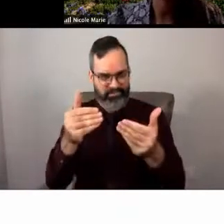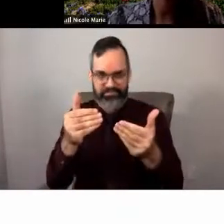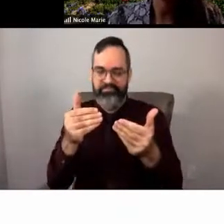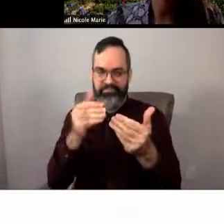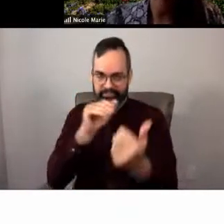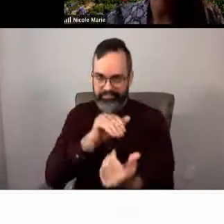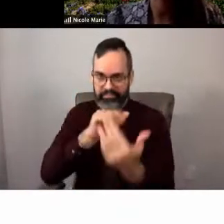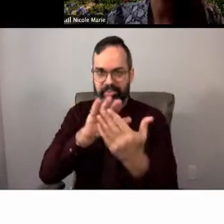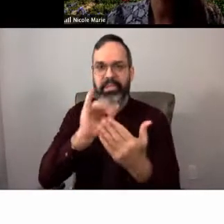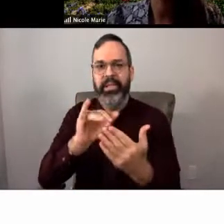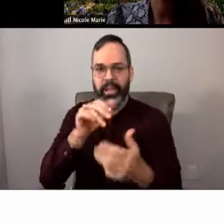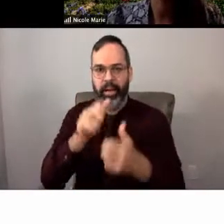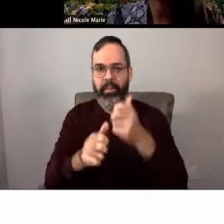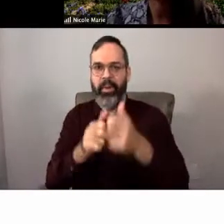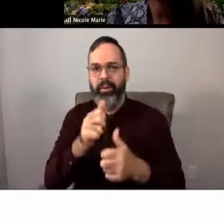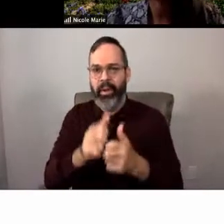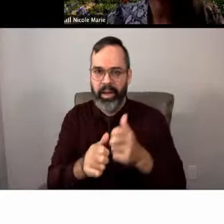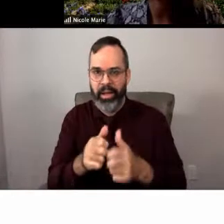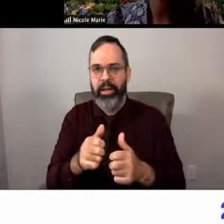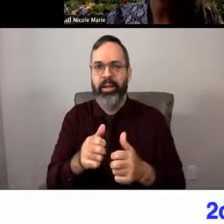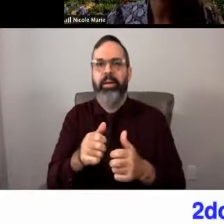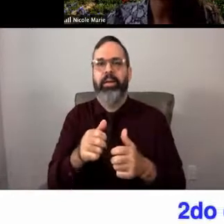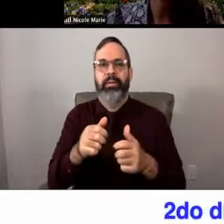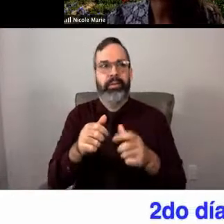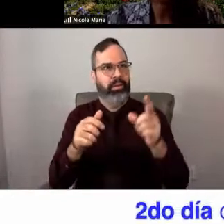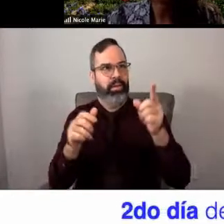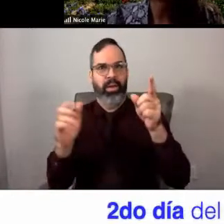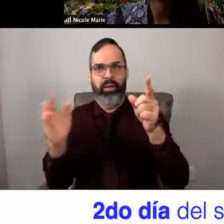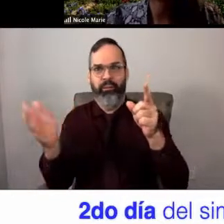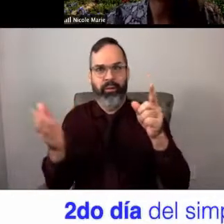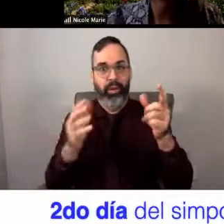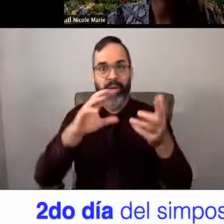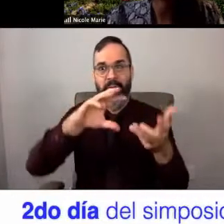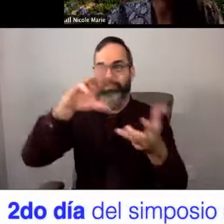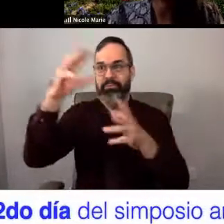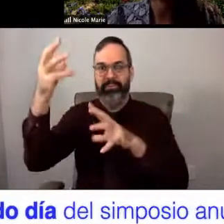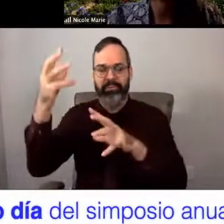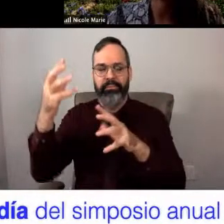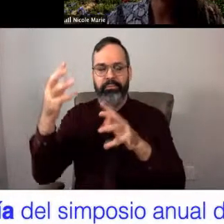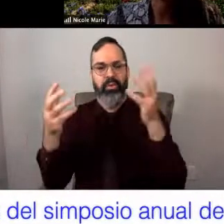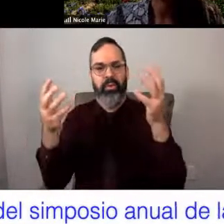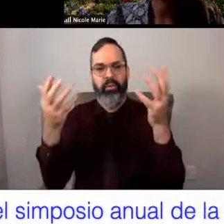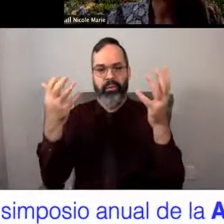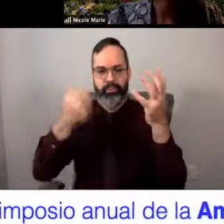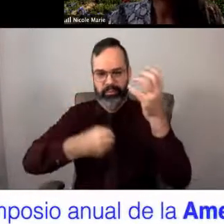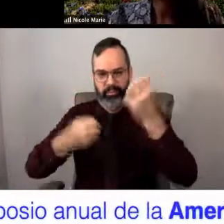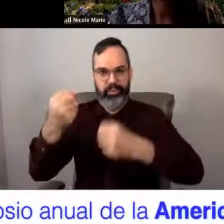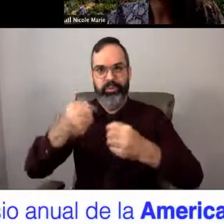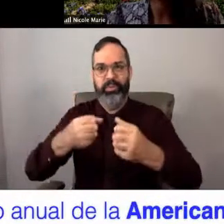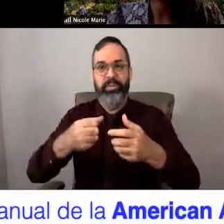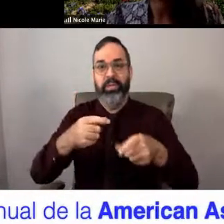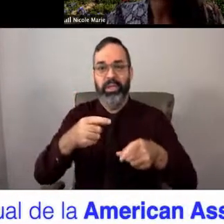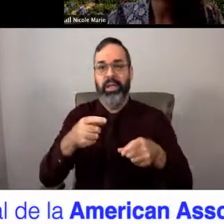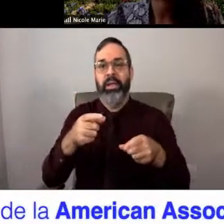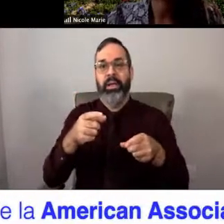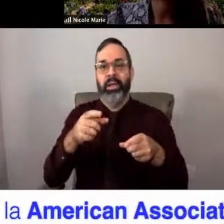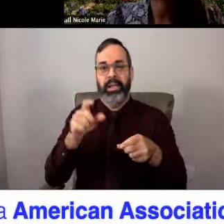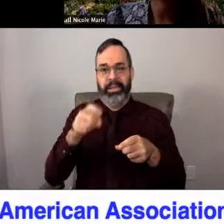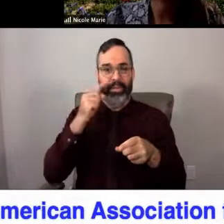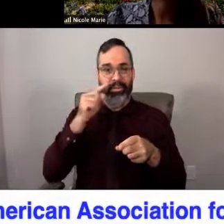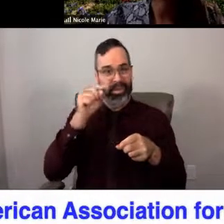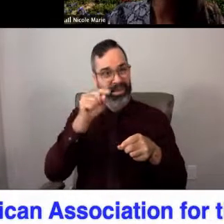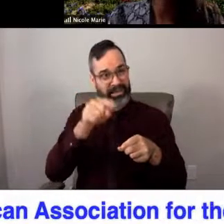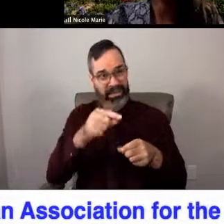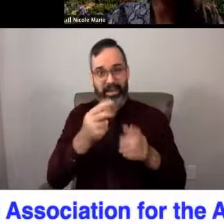can we develop good reforestation methods implementing these fungal endophytes that are necessary for these plants to survive in this